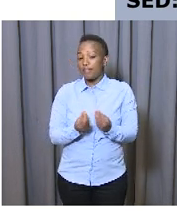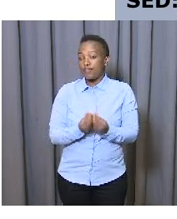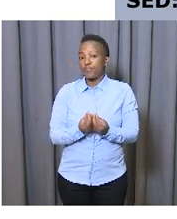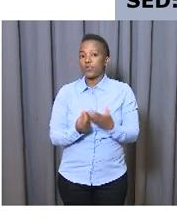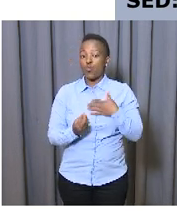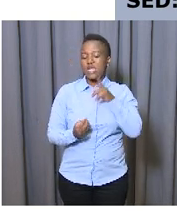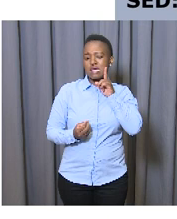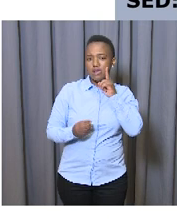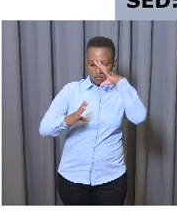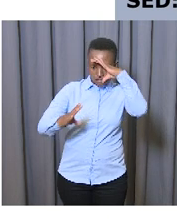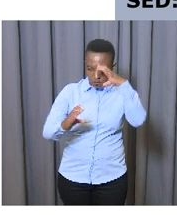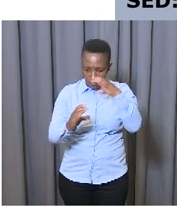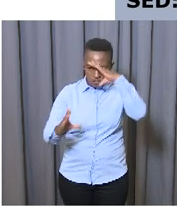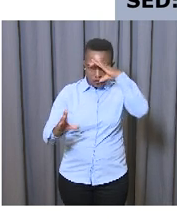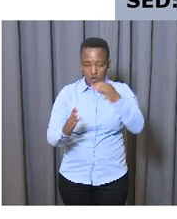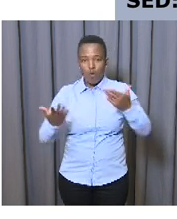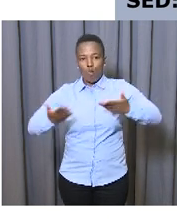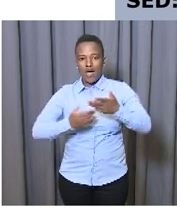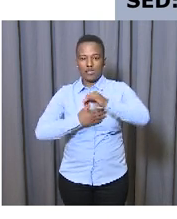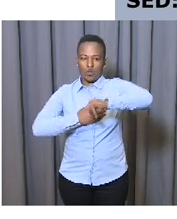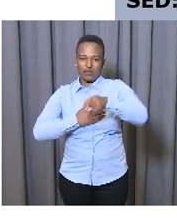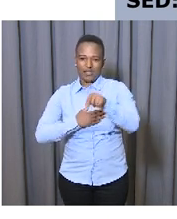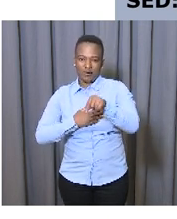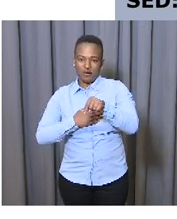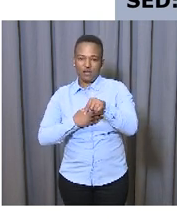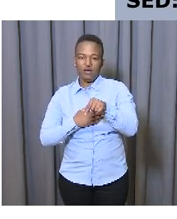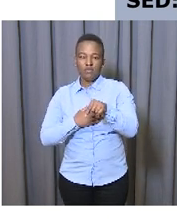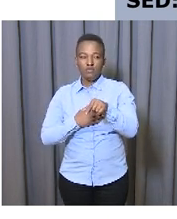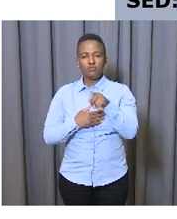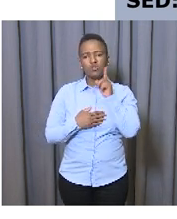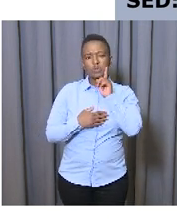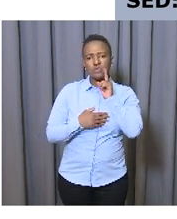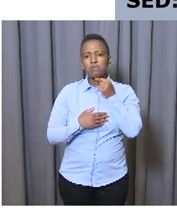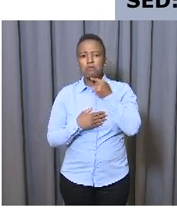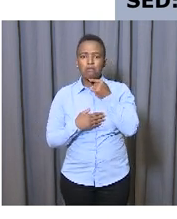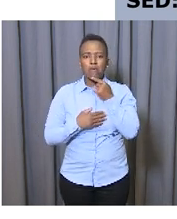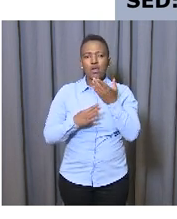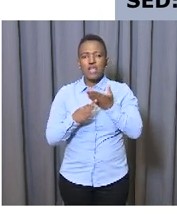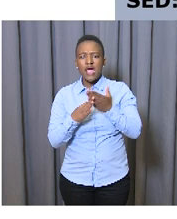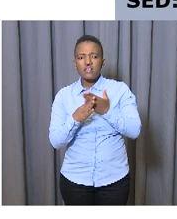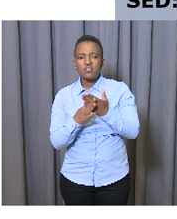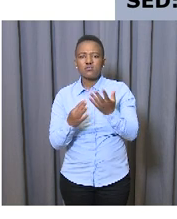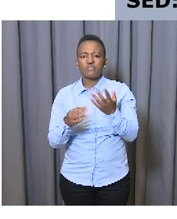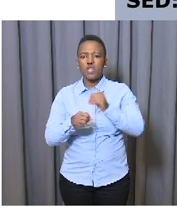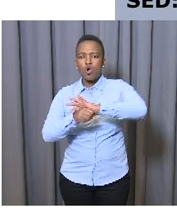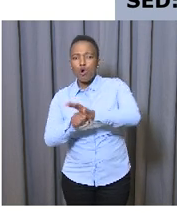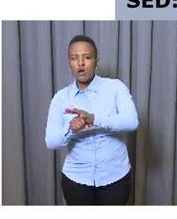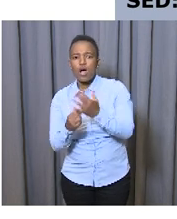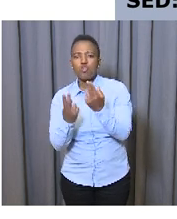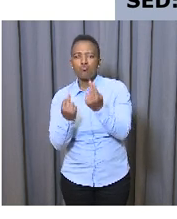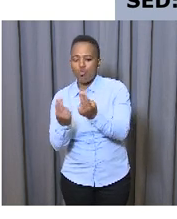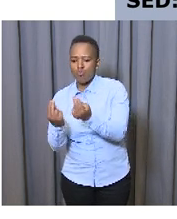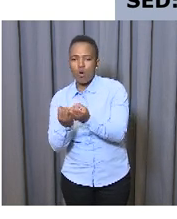always look at and say, how many new cases do we still have in each